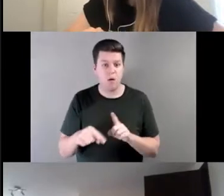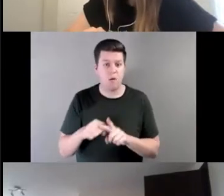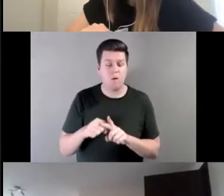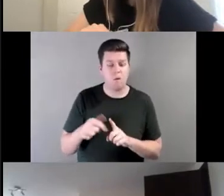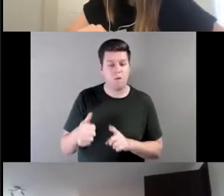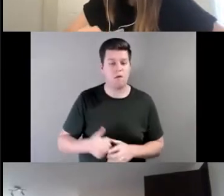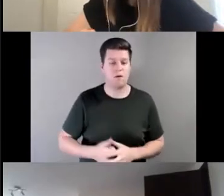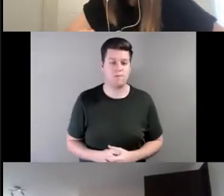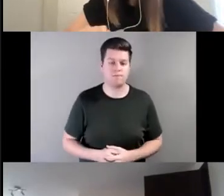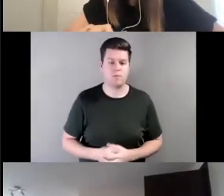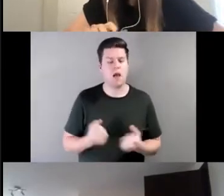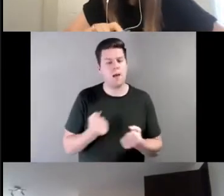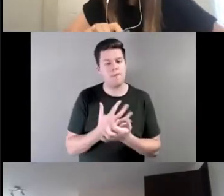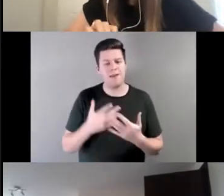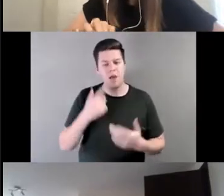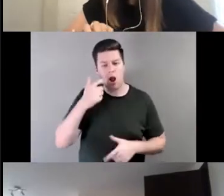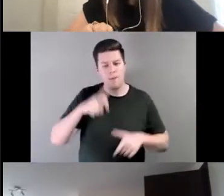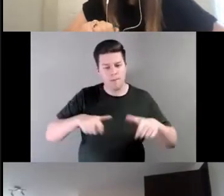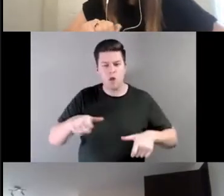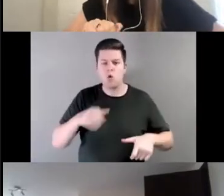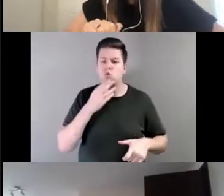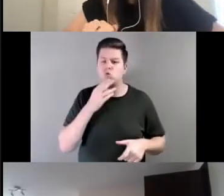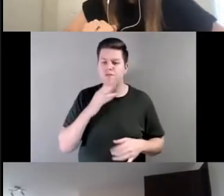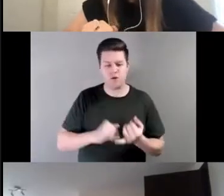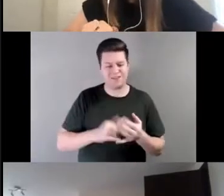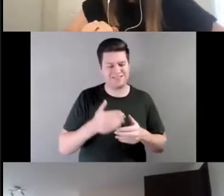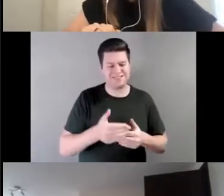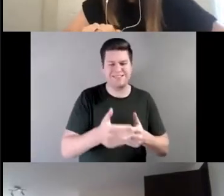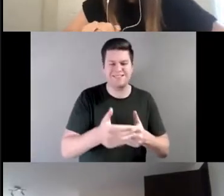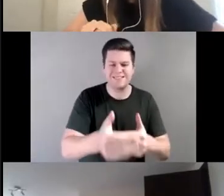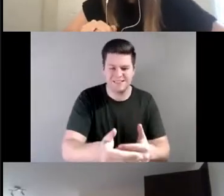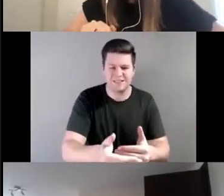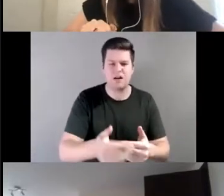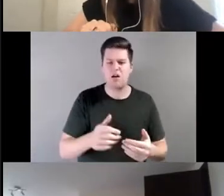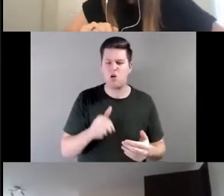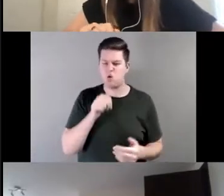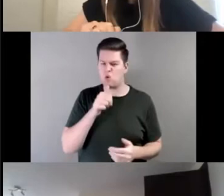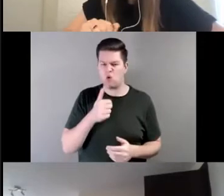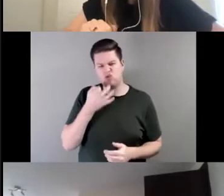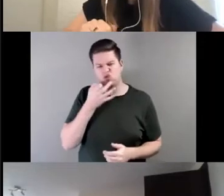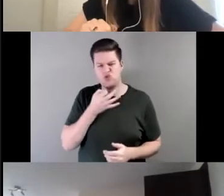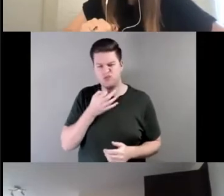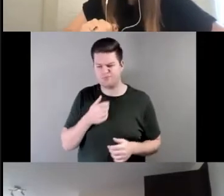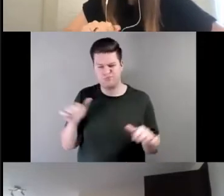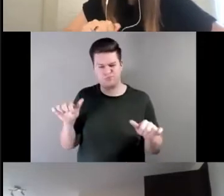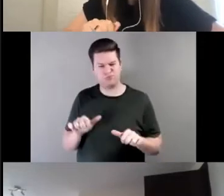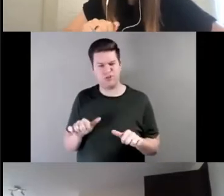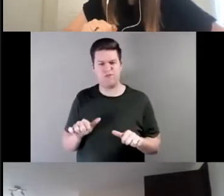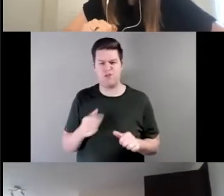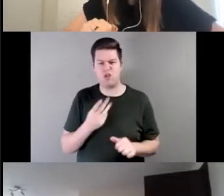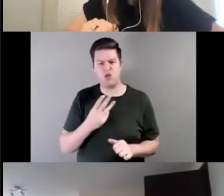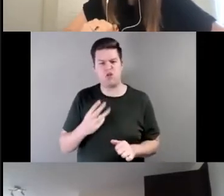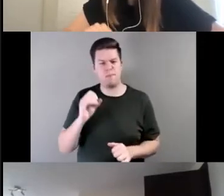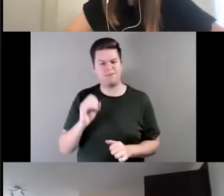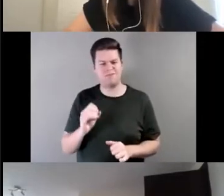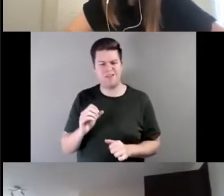it for the season ticket element as opposed to just the 33% off the adult single fare.